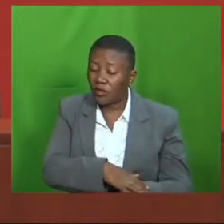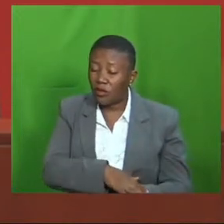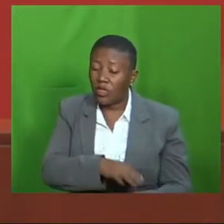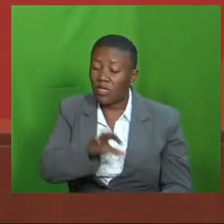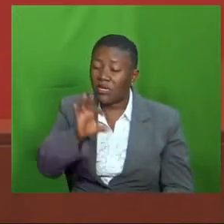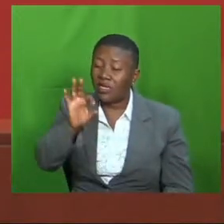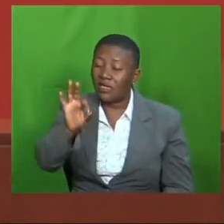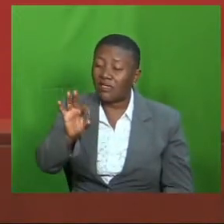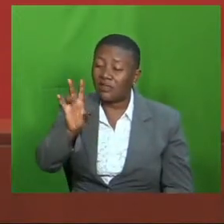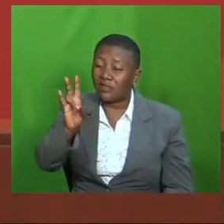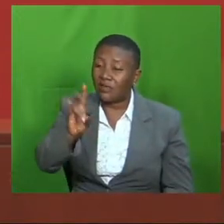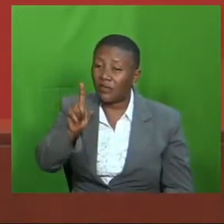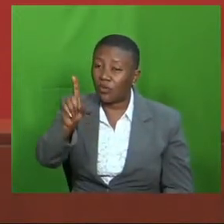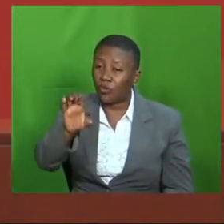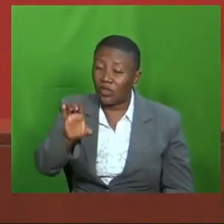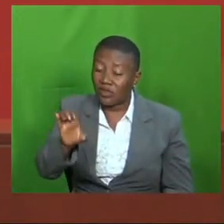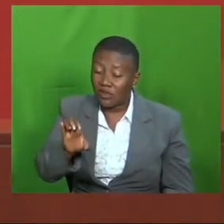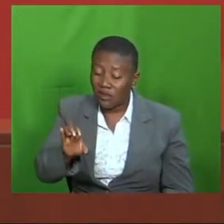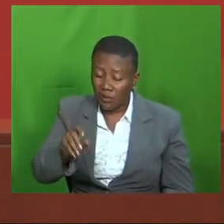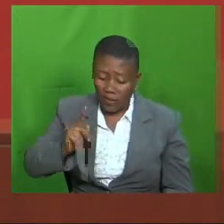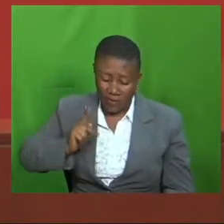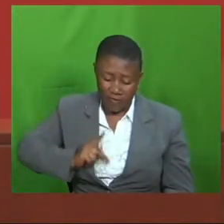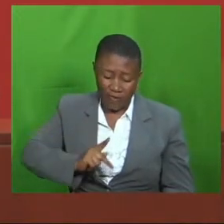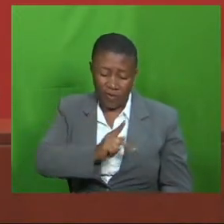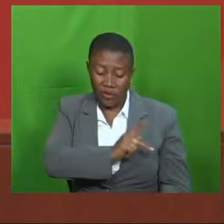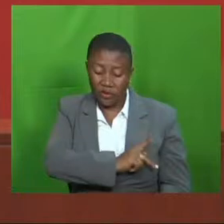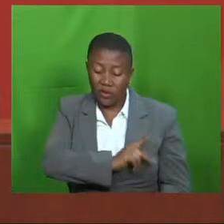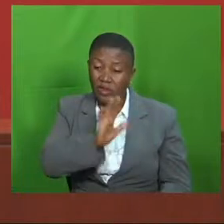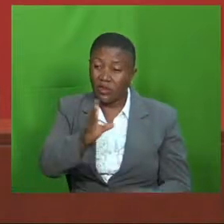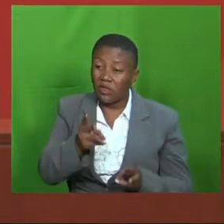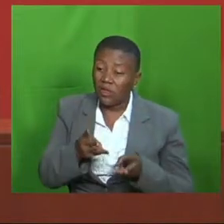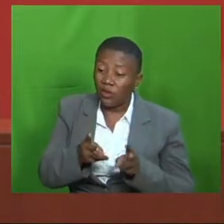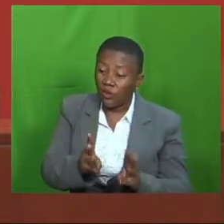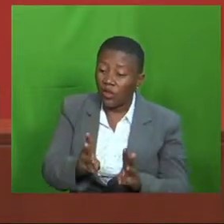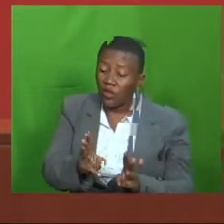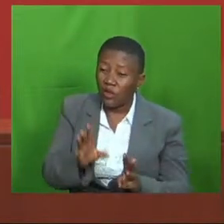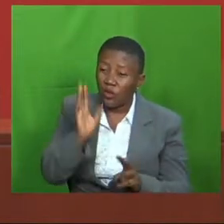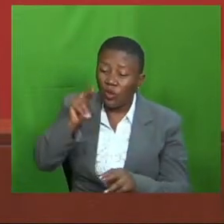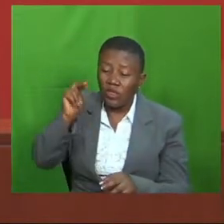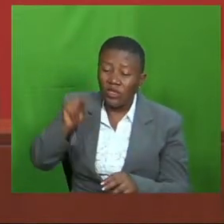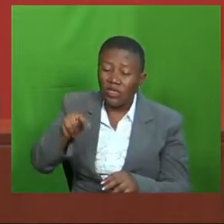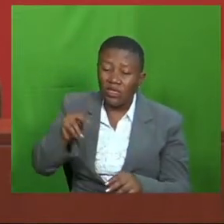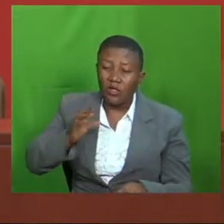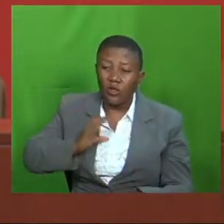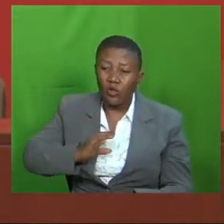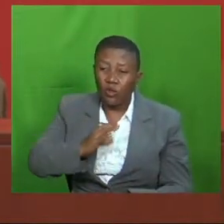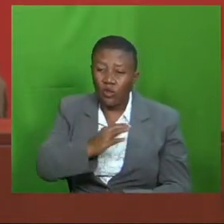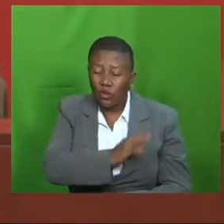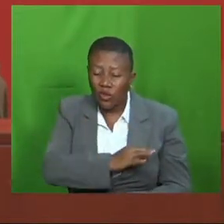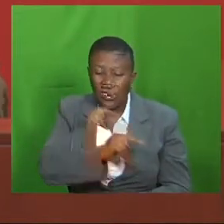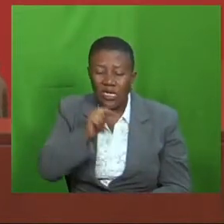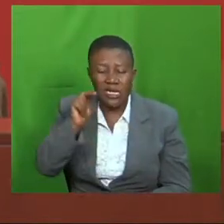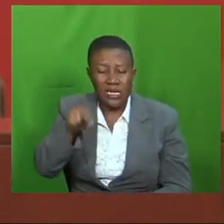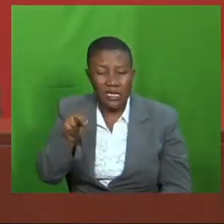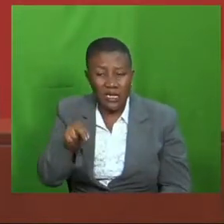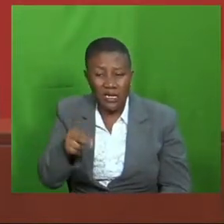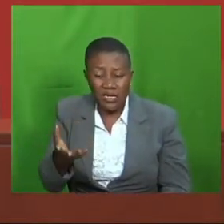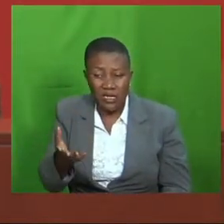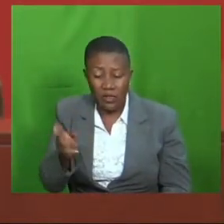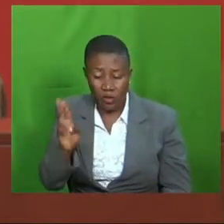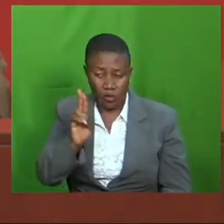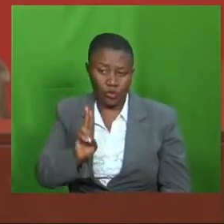97(1)(c), Parliament's procedure with respect to the committees must of necessity